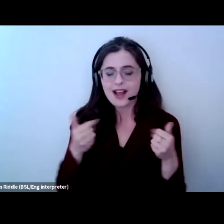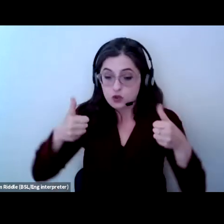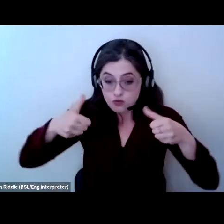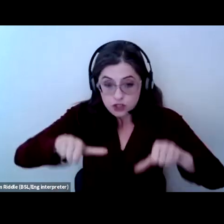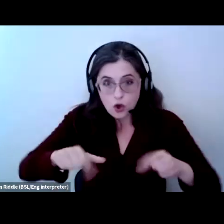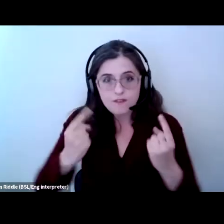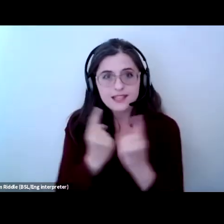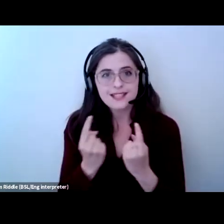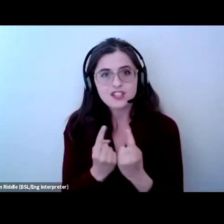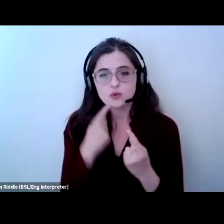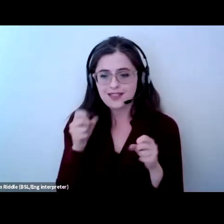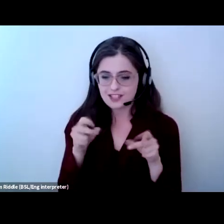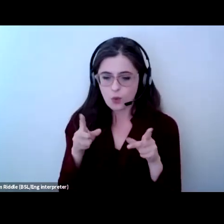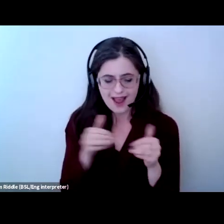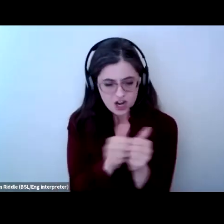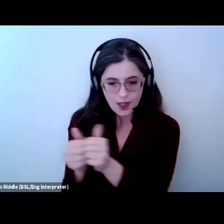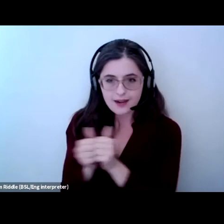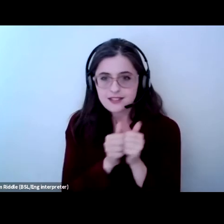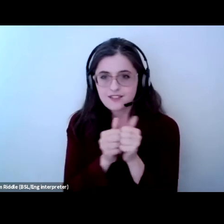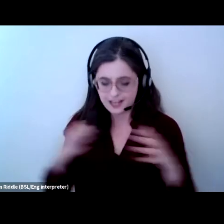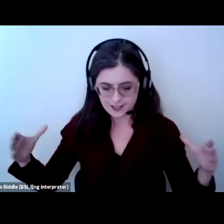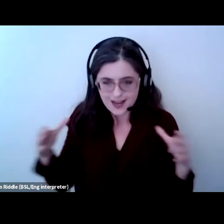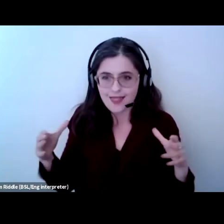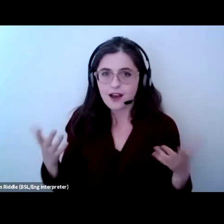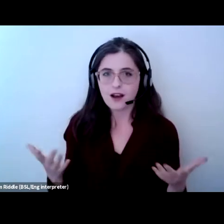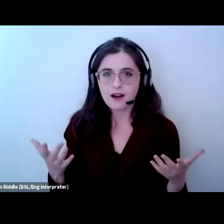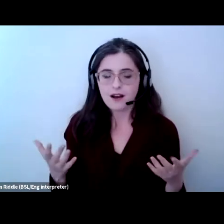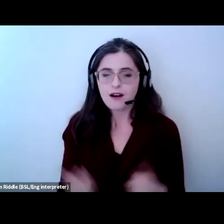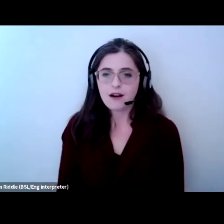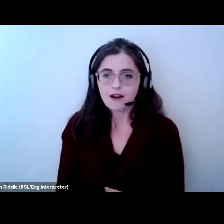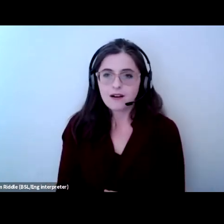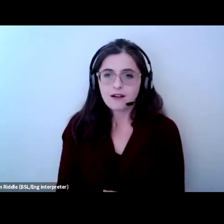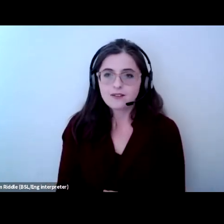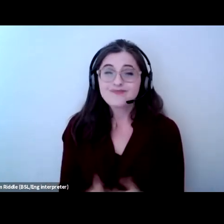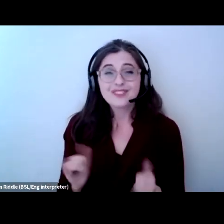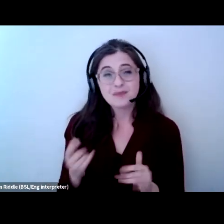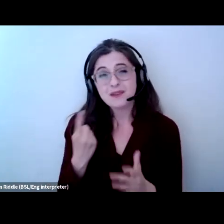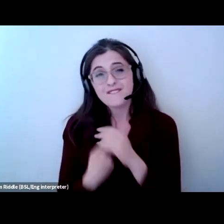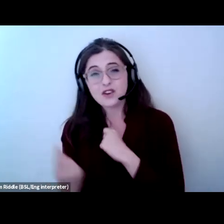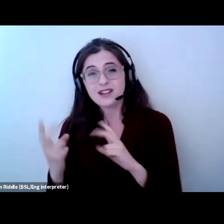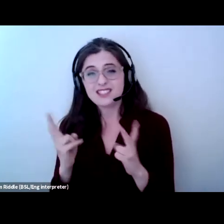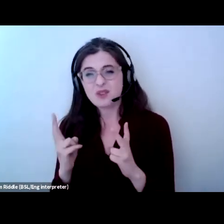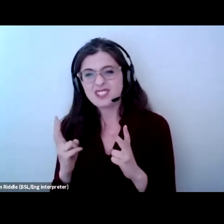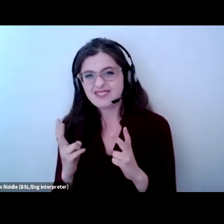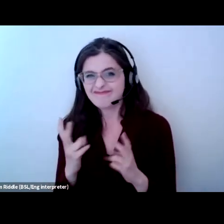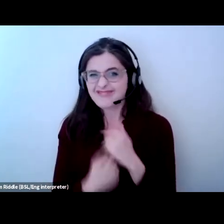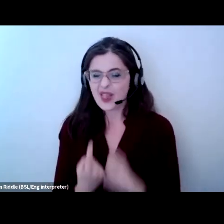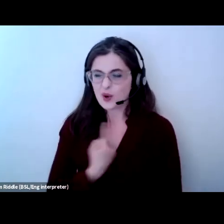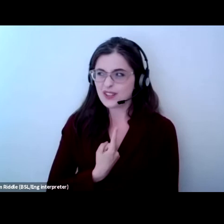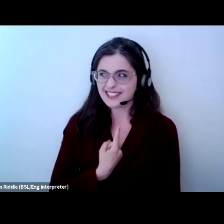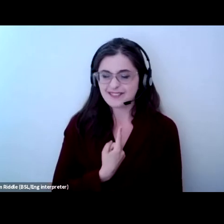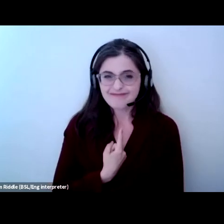resolve issues in this way collectively and together. Sometimes being a freelance interpreter can be quite lonely. You're